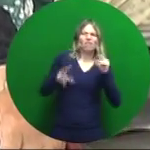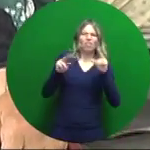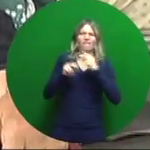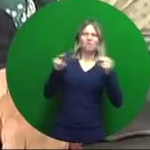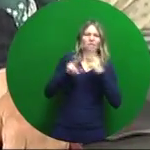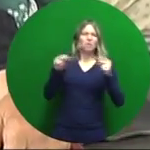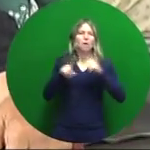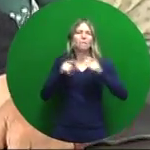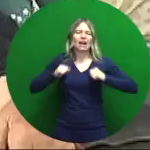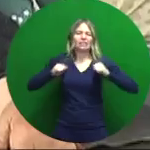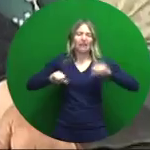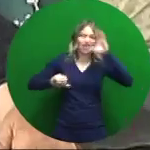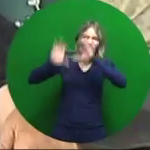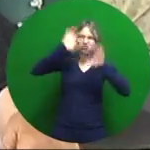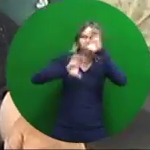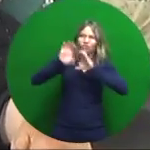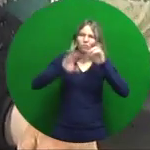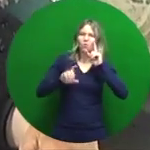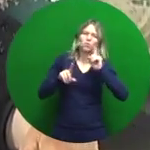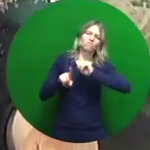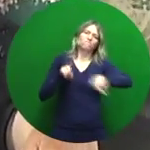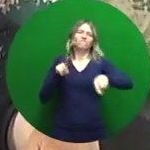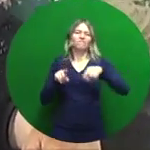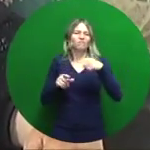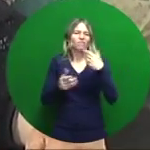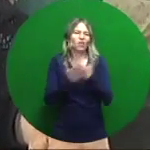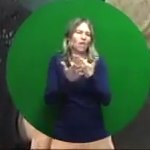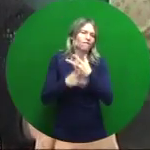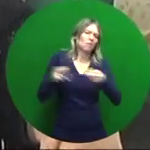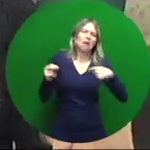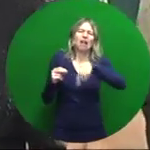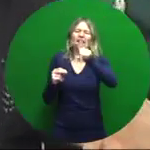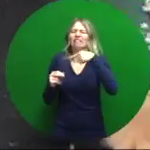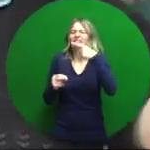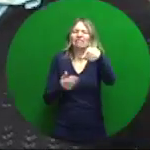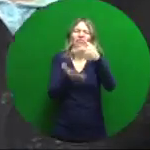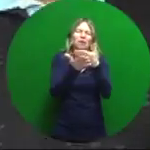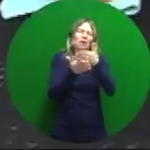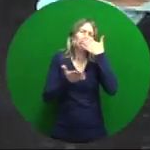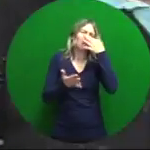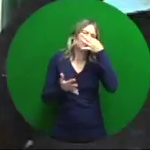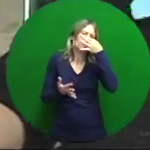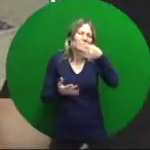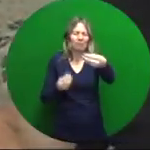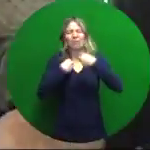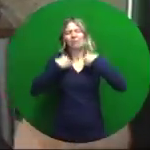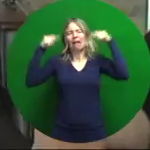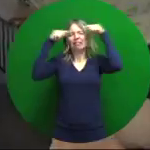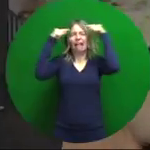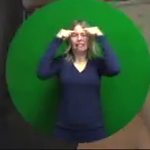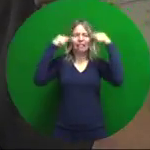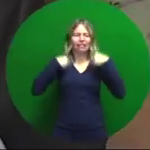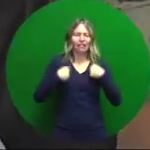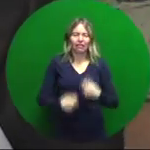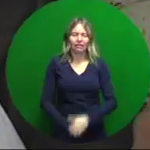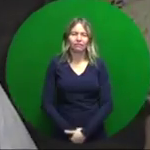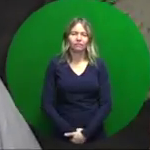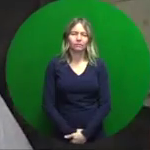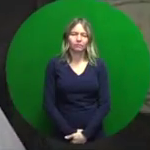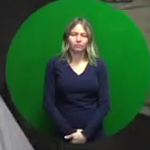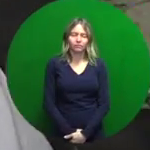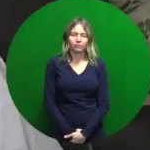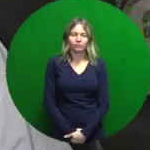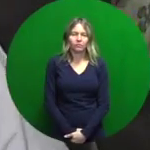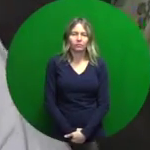to go to school and make excuses such as the school is smelly, and that he gets headaches from